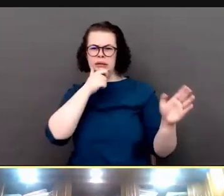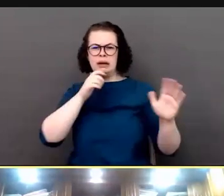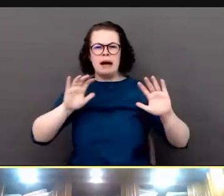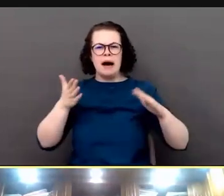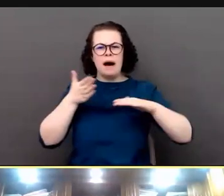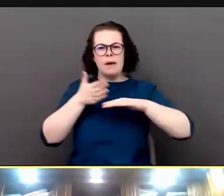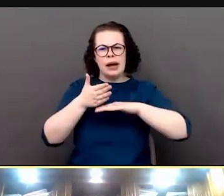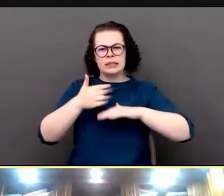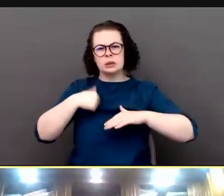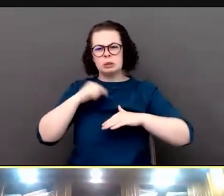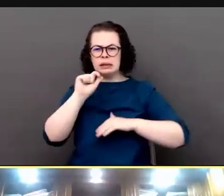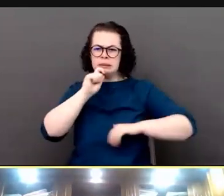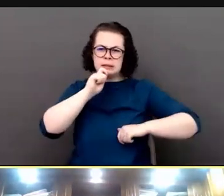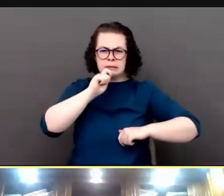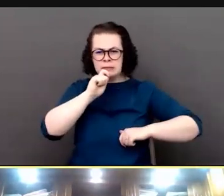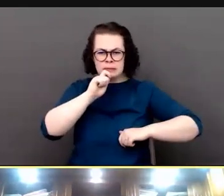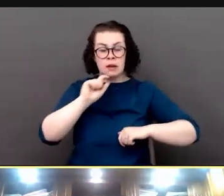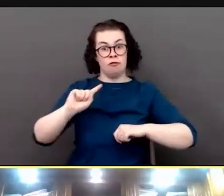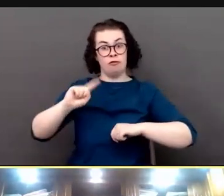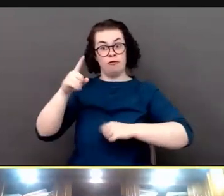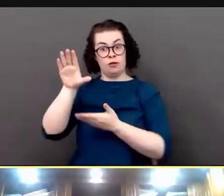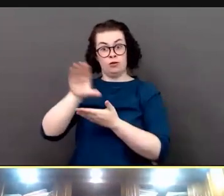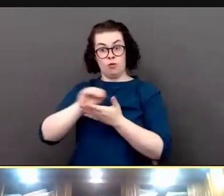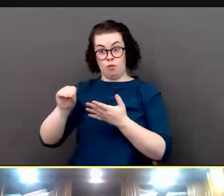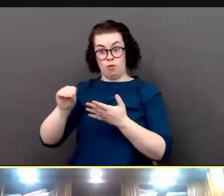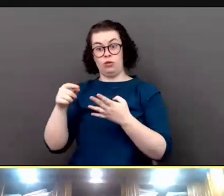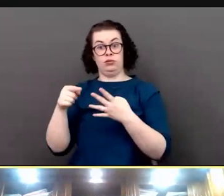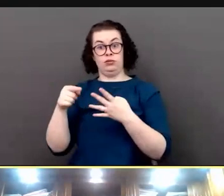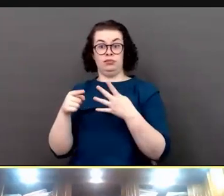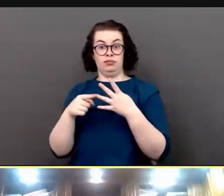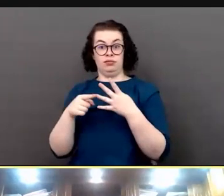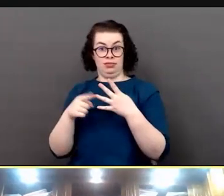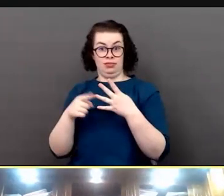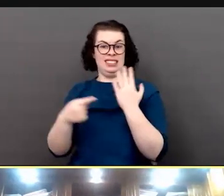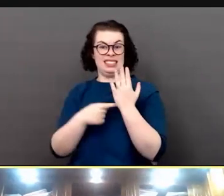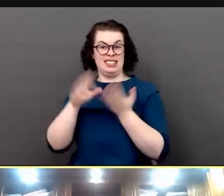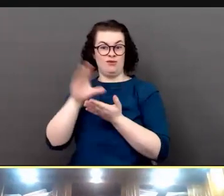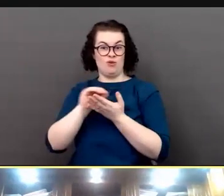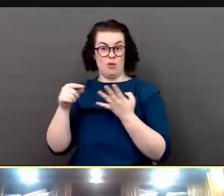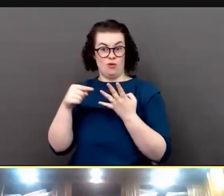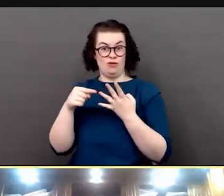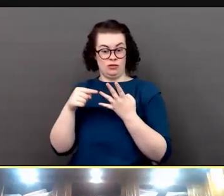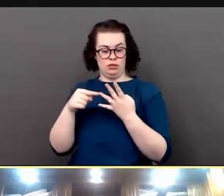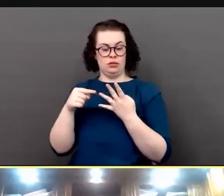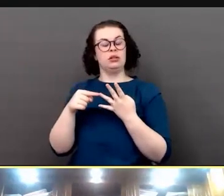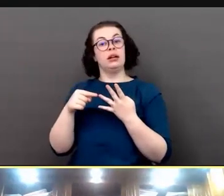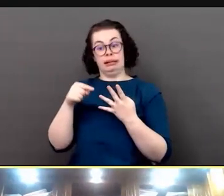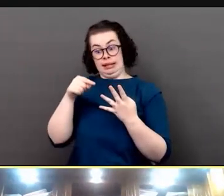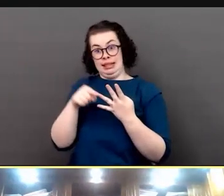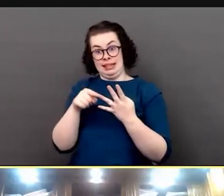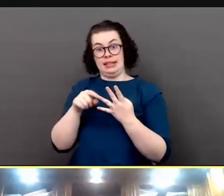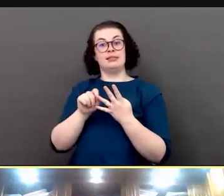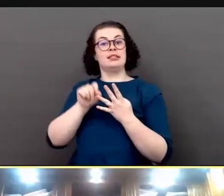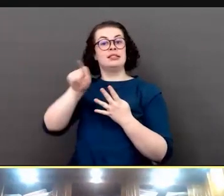that first report, I've said it to the team doing the work, was